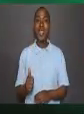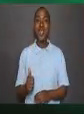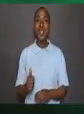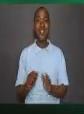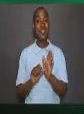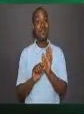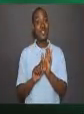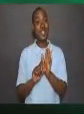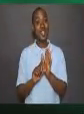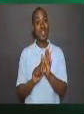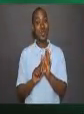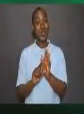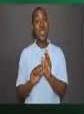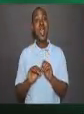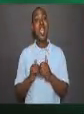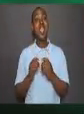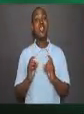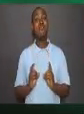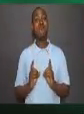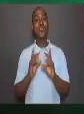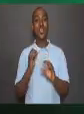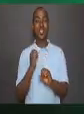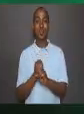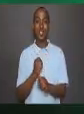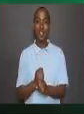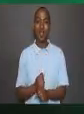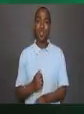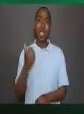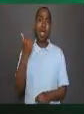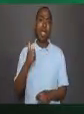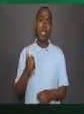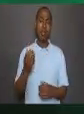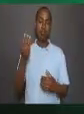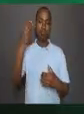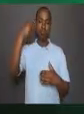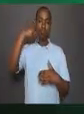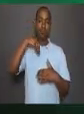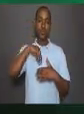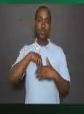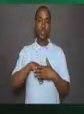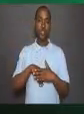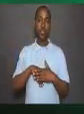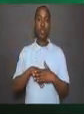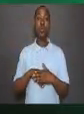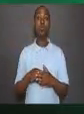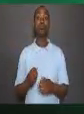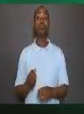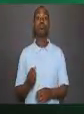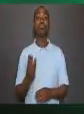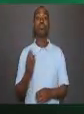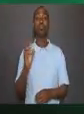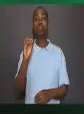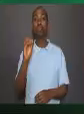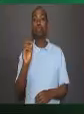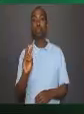diffusion functions. Air that is inhaled contains more oxygen